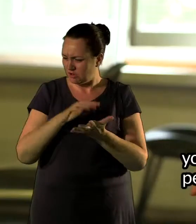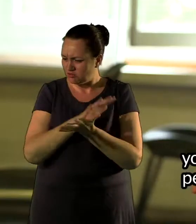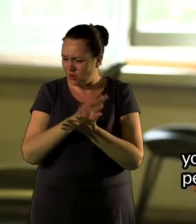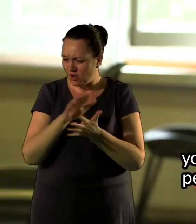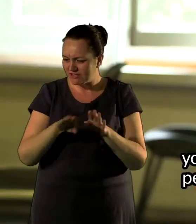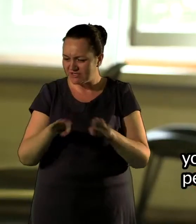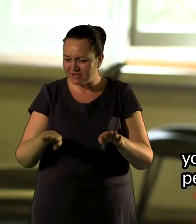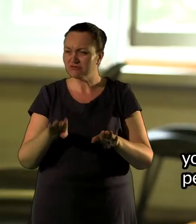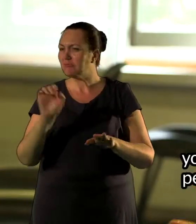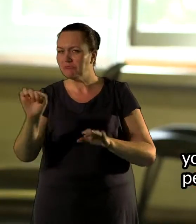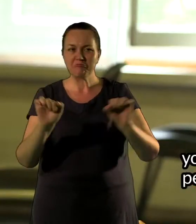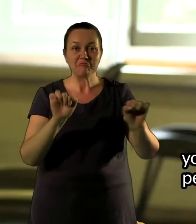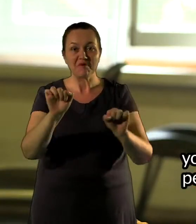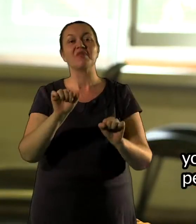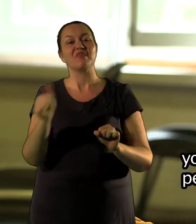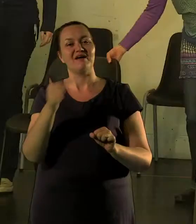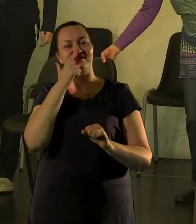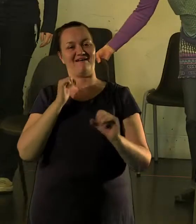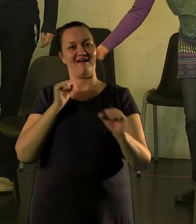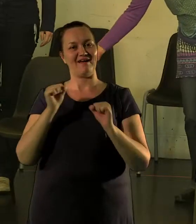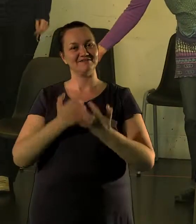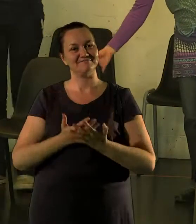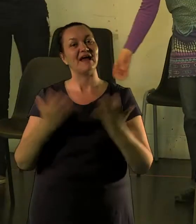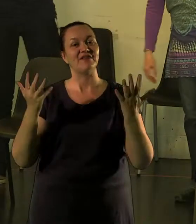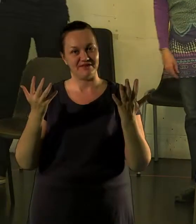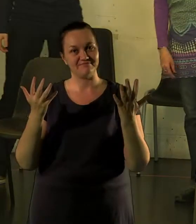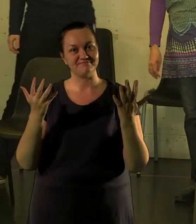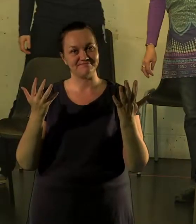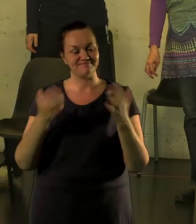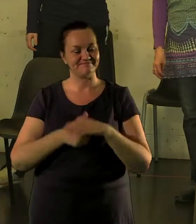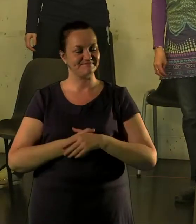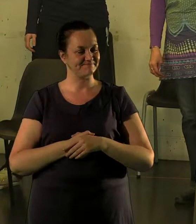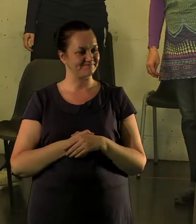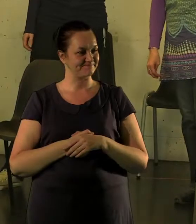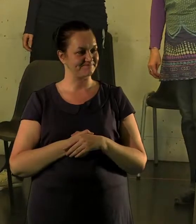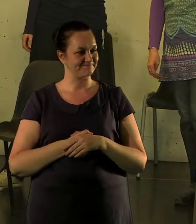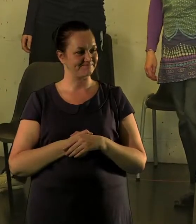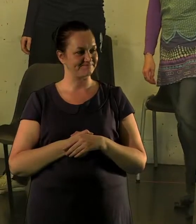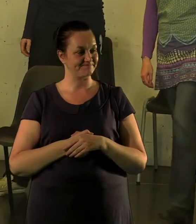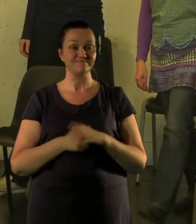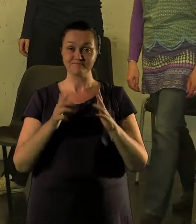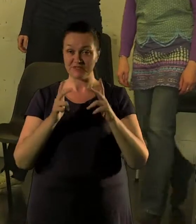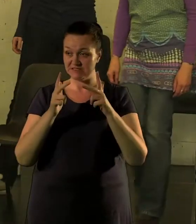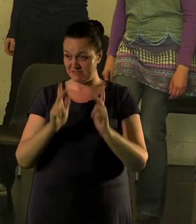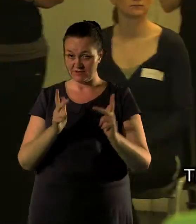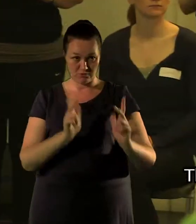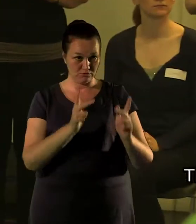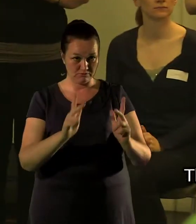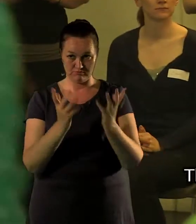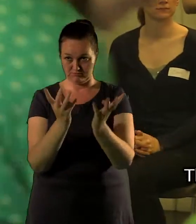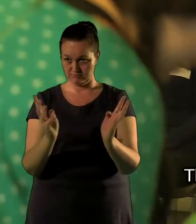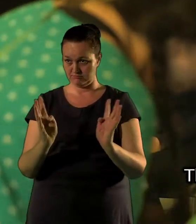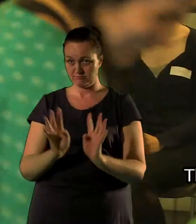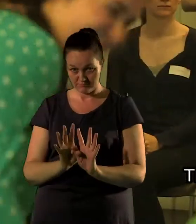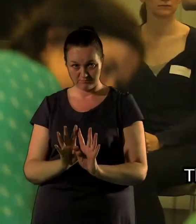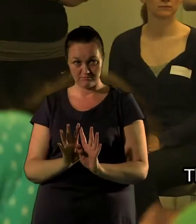you can act anything. Sit on a chair, please, as many chairs as we got. The rest